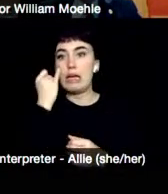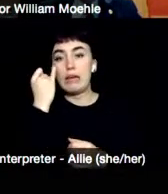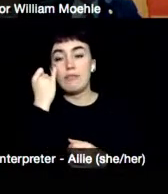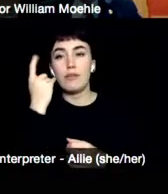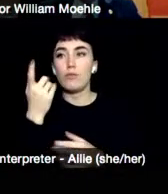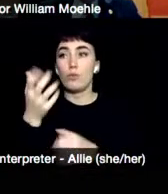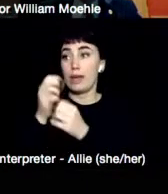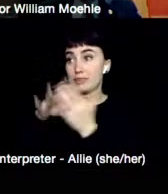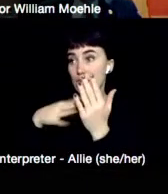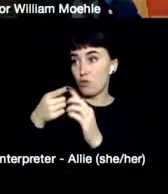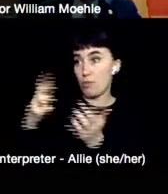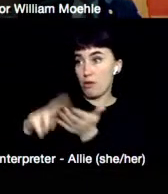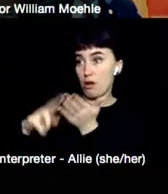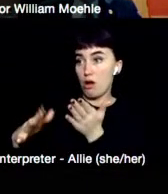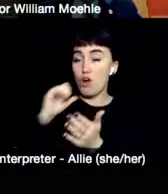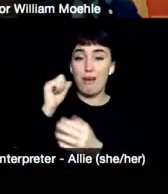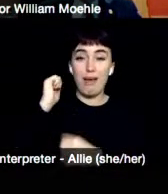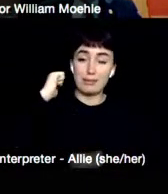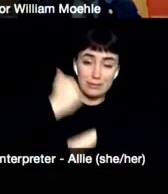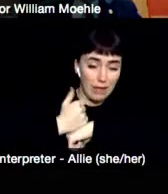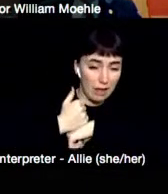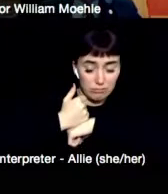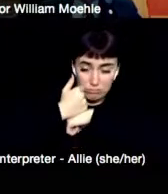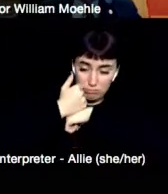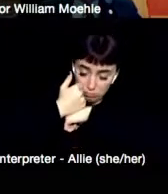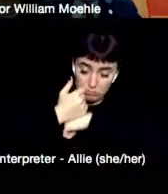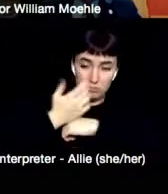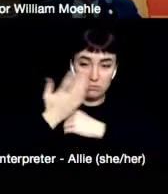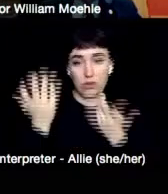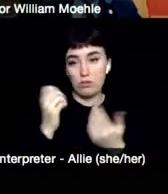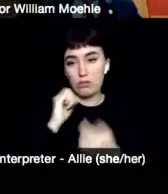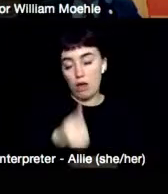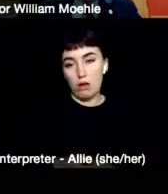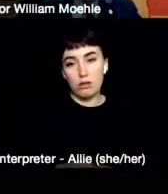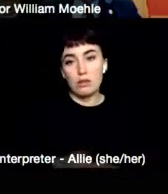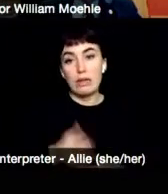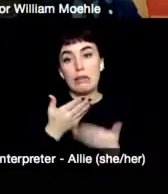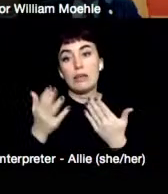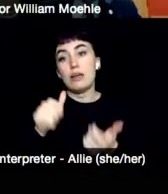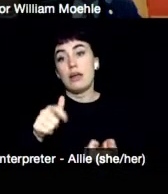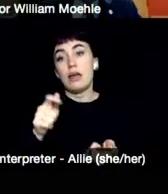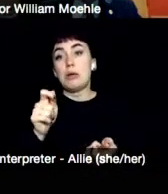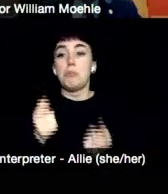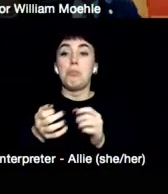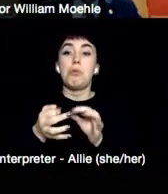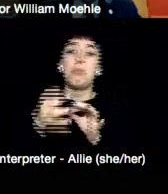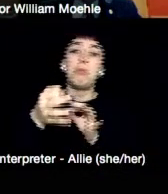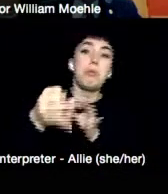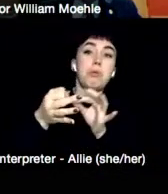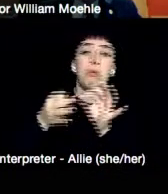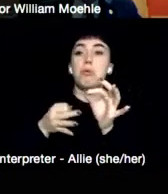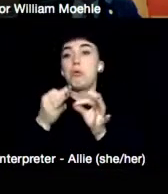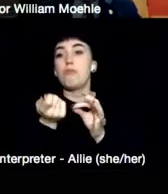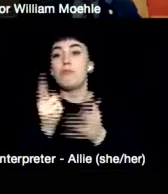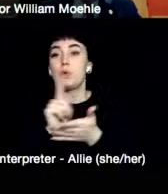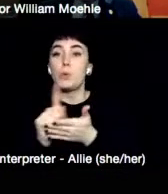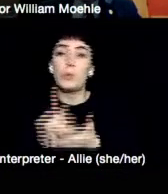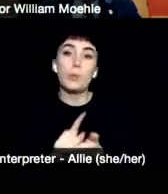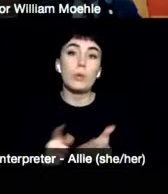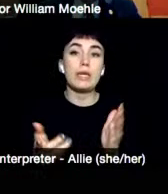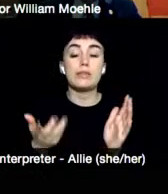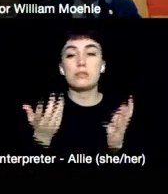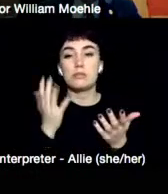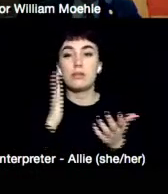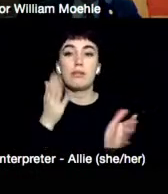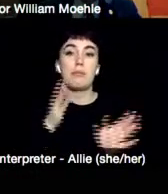from our contractor, are not set in stone. Things can move, you know, a couple weeks here and a couple weeks there, and they may plan